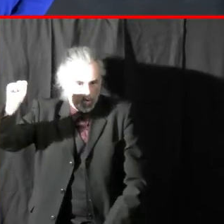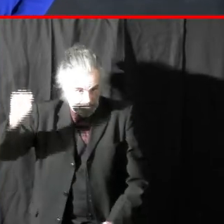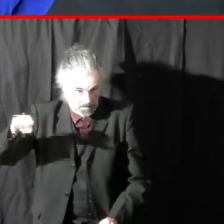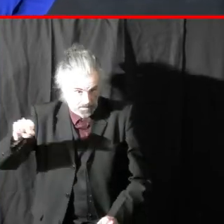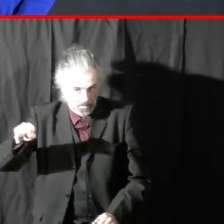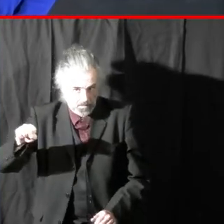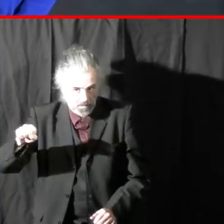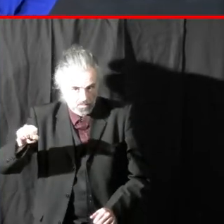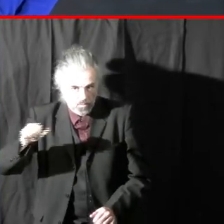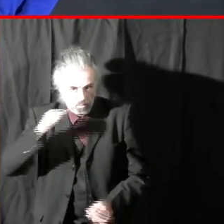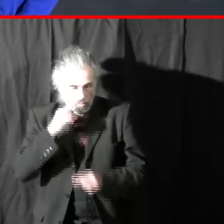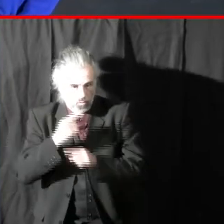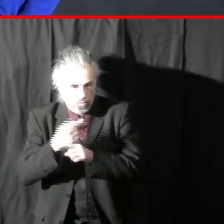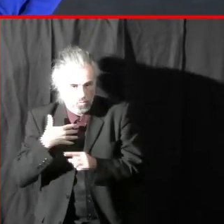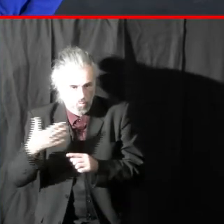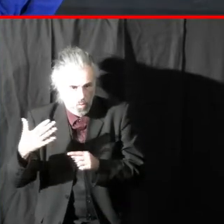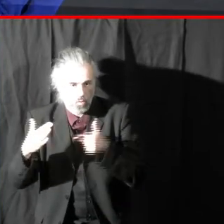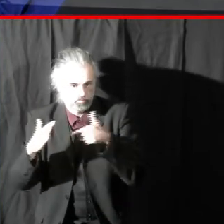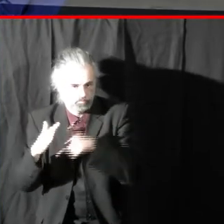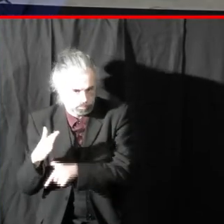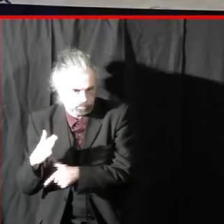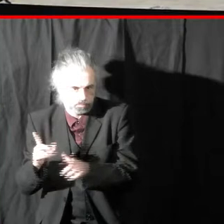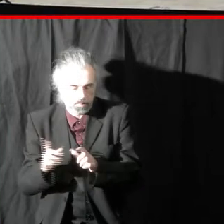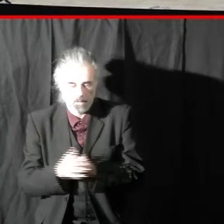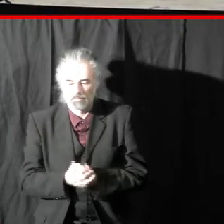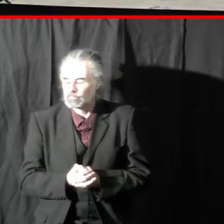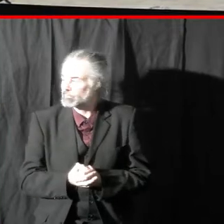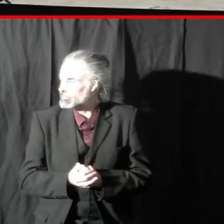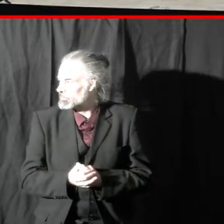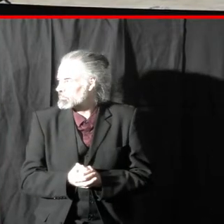and then we'll talk more. So